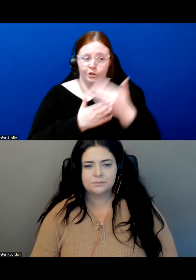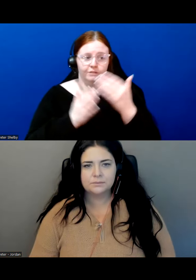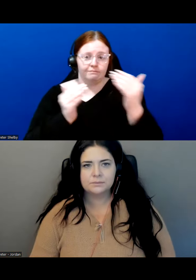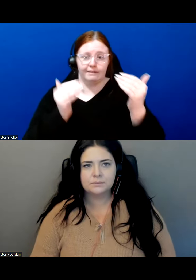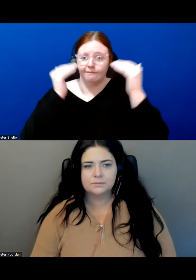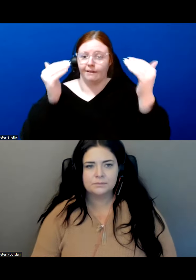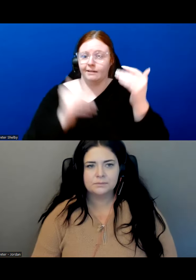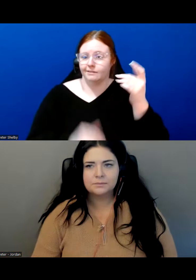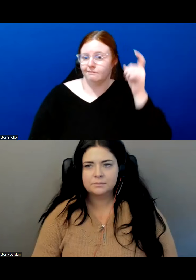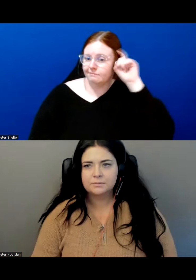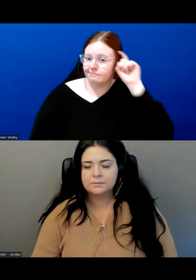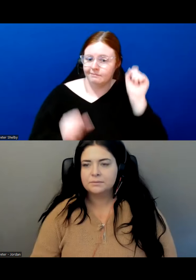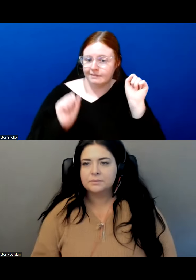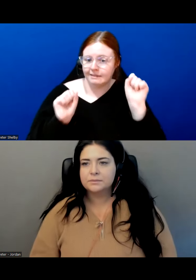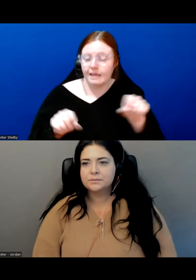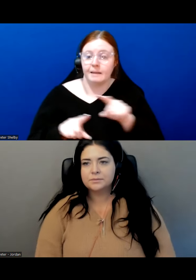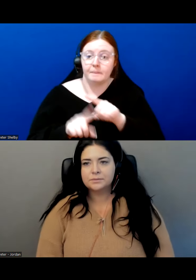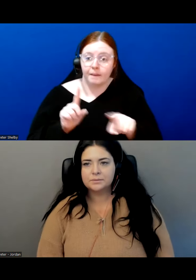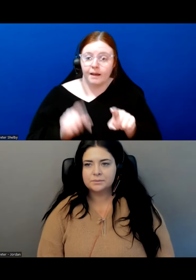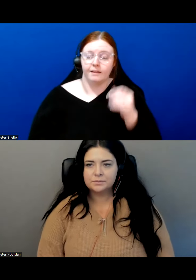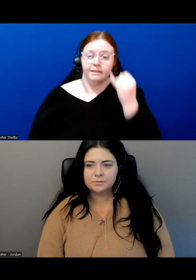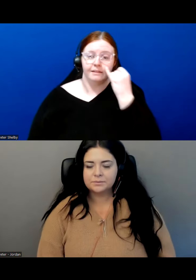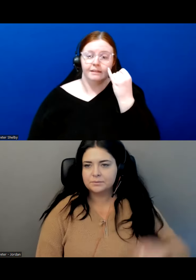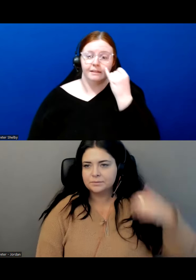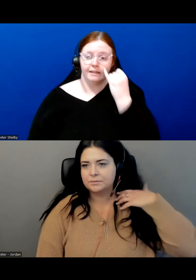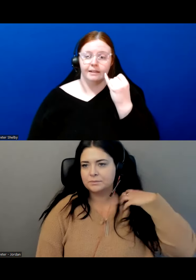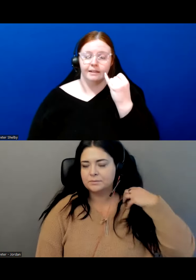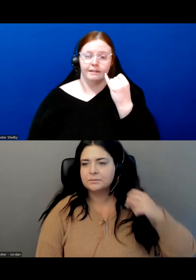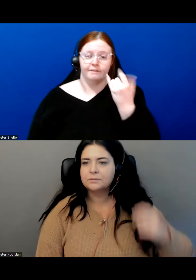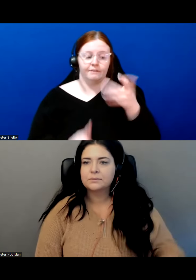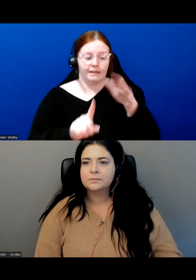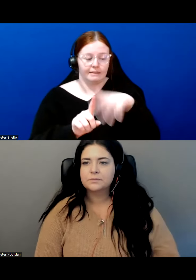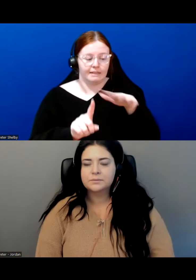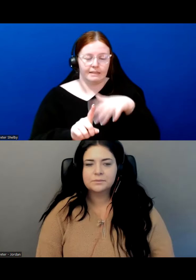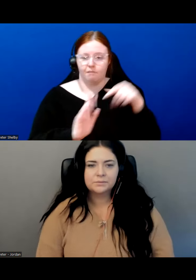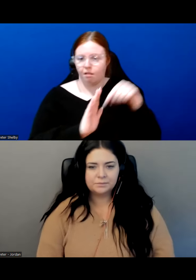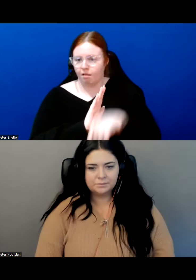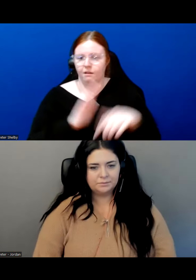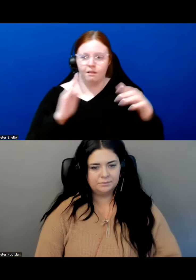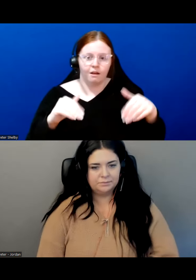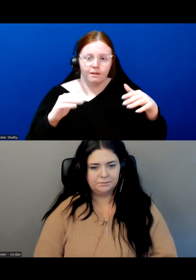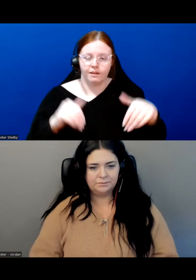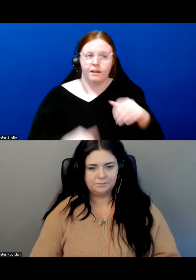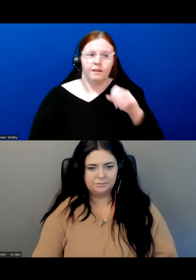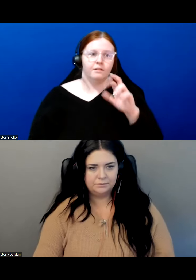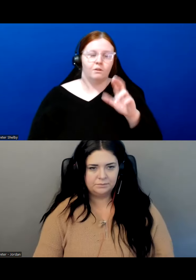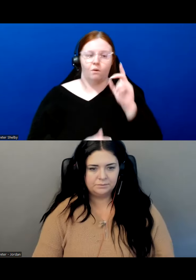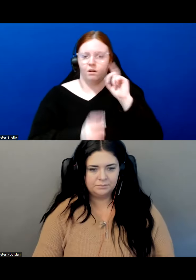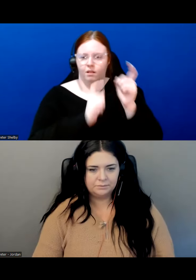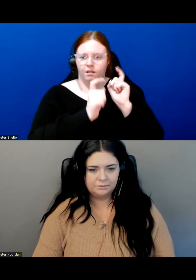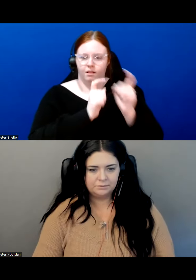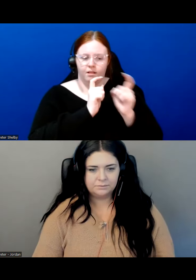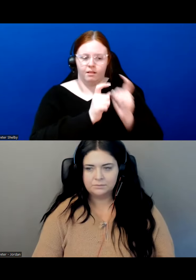the world, but if you didn't have a really thorough hearing assessment and a really thorough fine-tuning